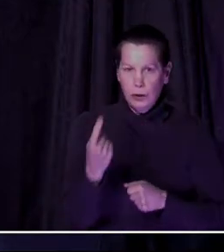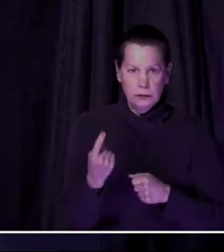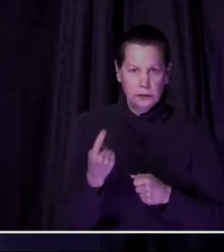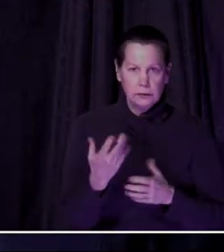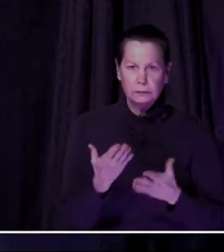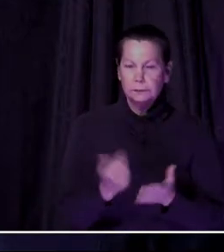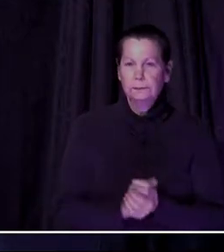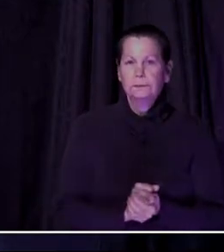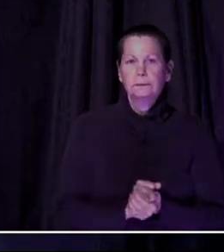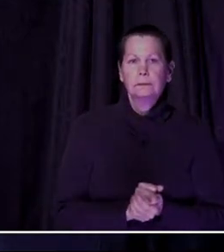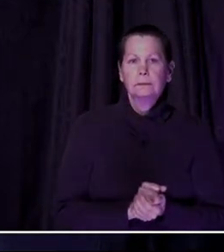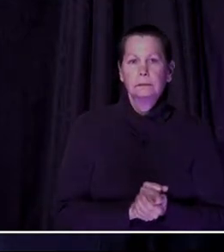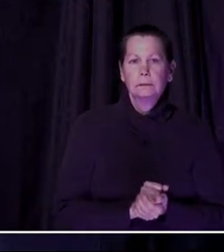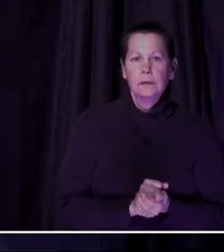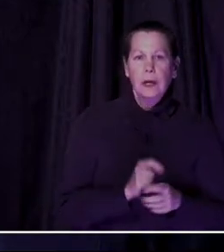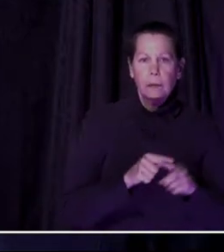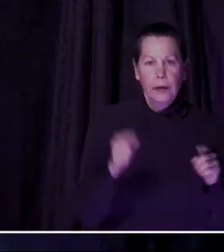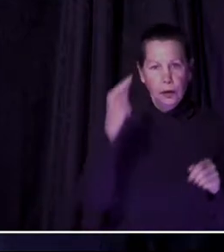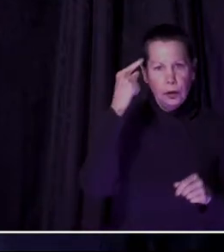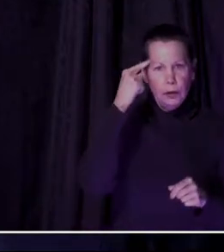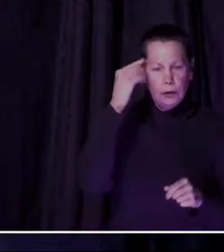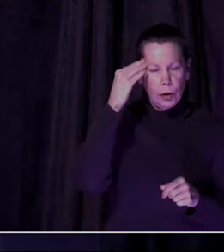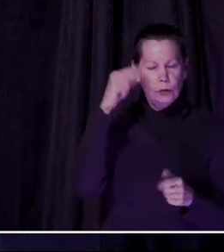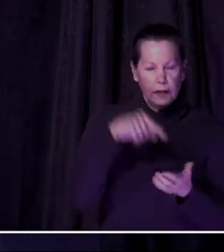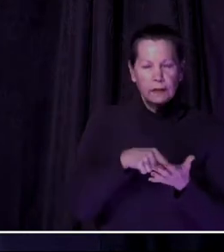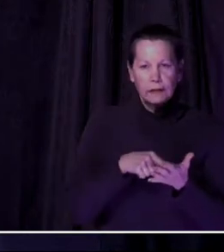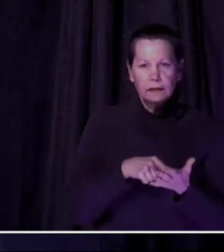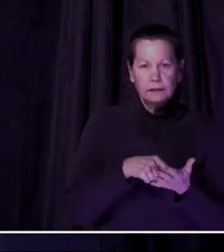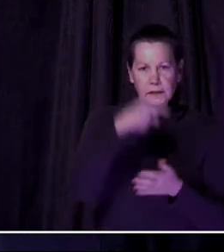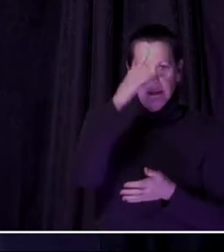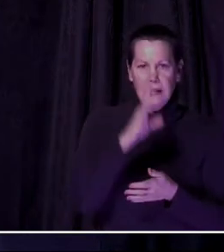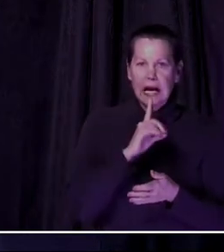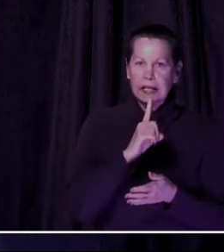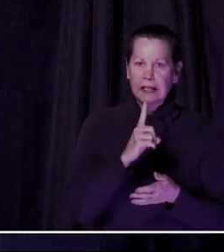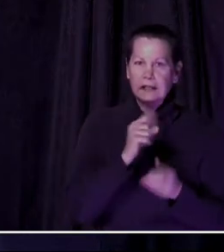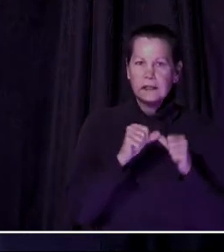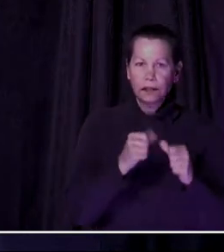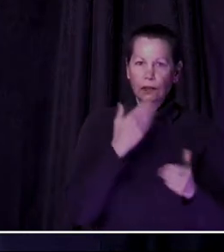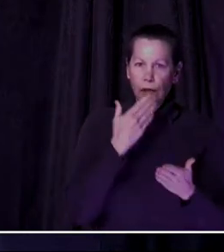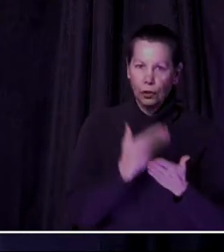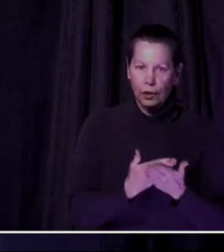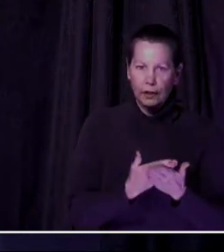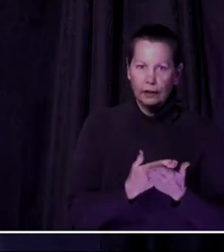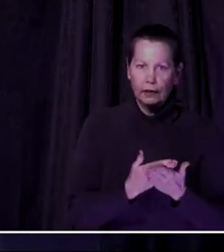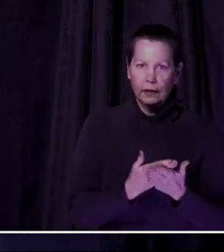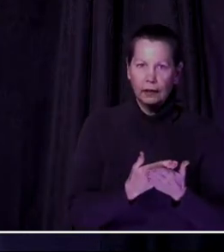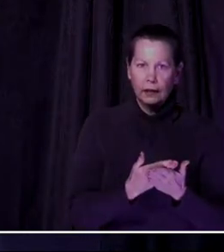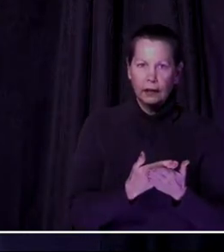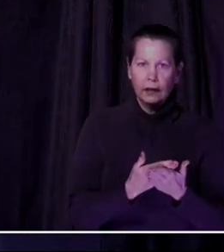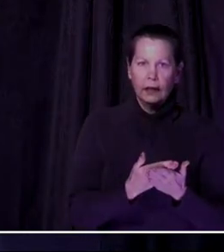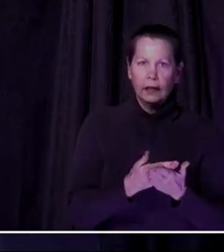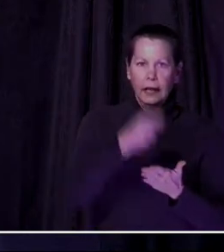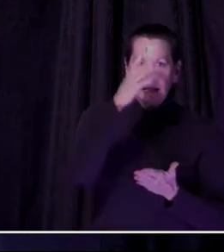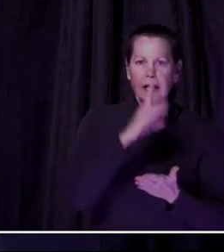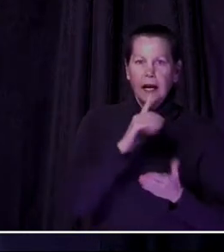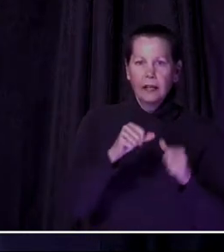you. But know this, God is still good, and God is still in control.